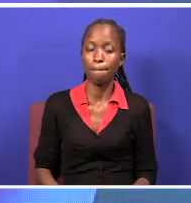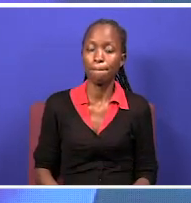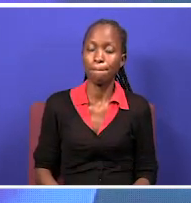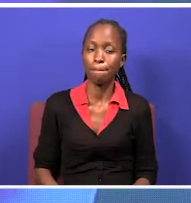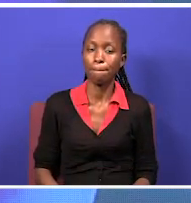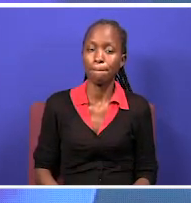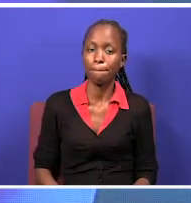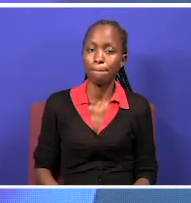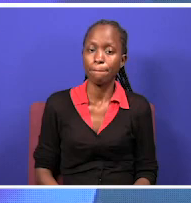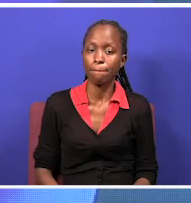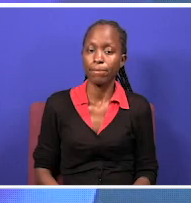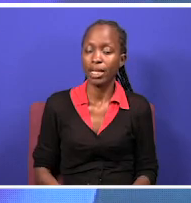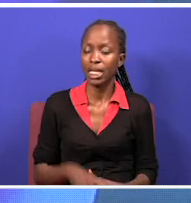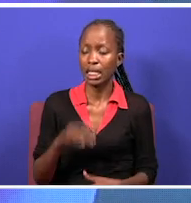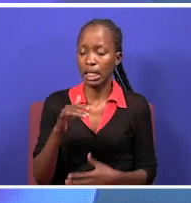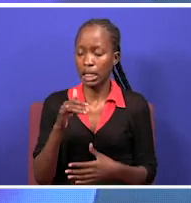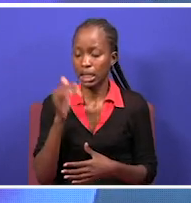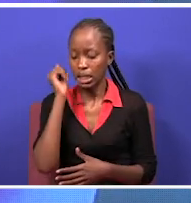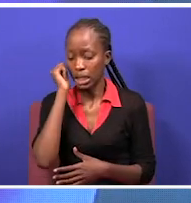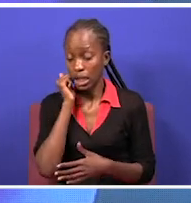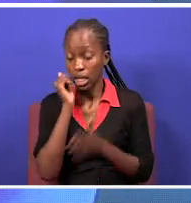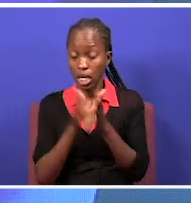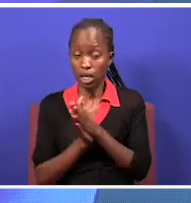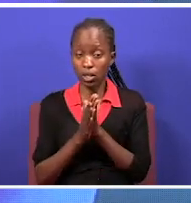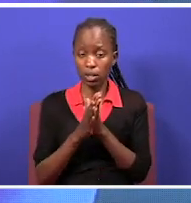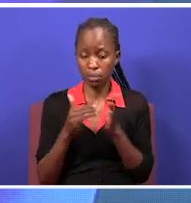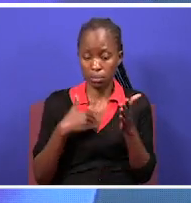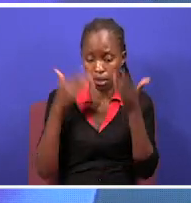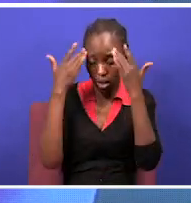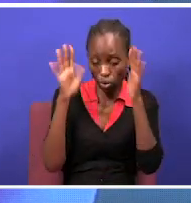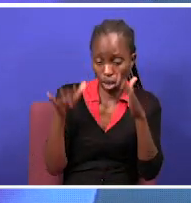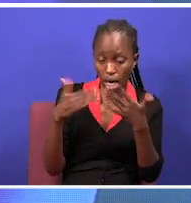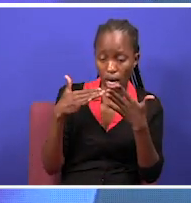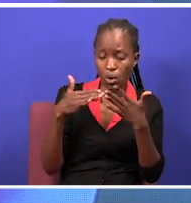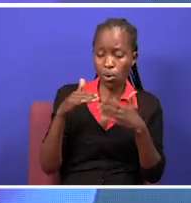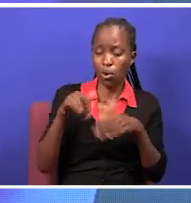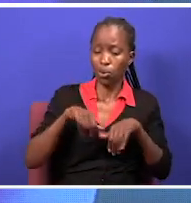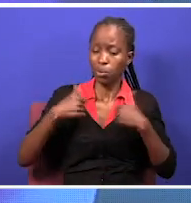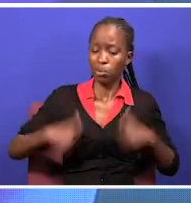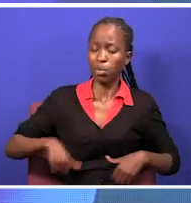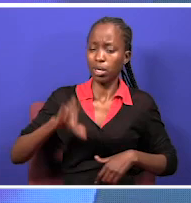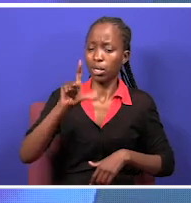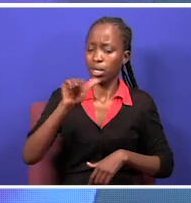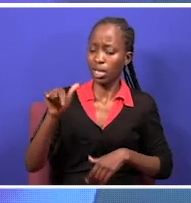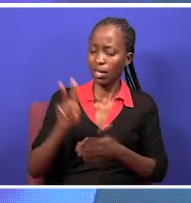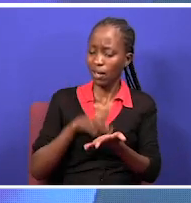It's such a tragic story. I do not know how Eli failed to instruct his